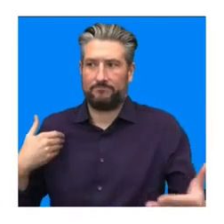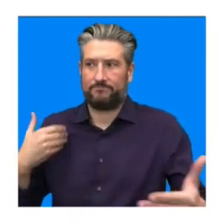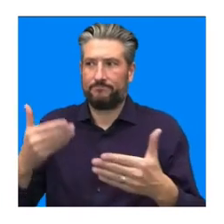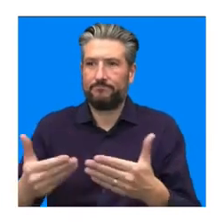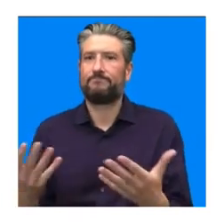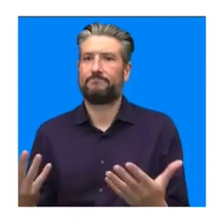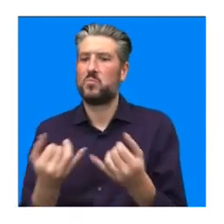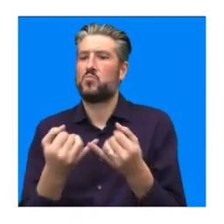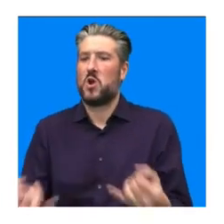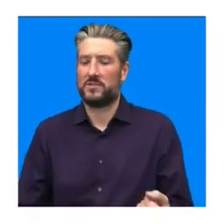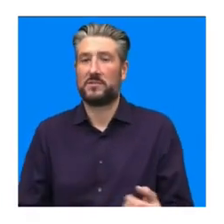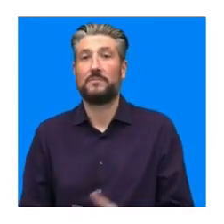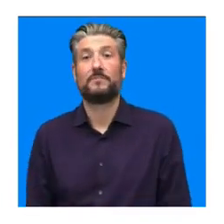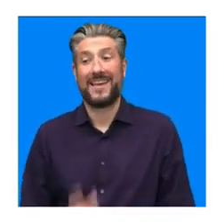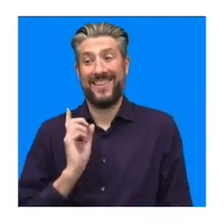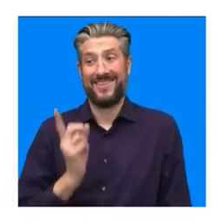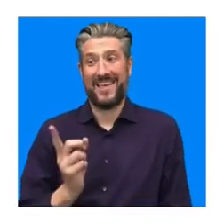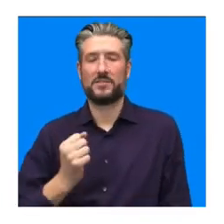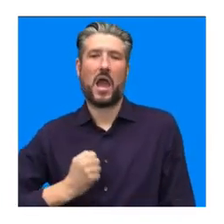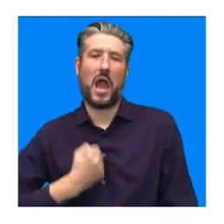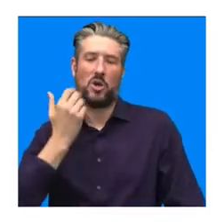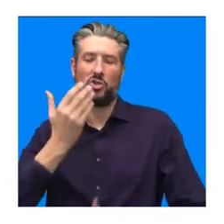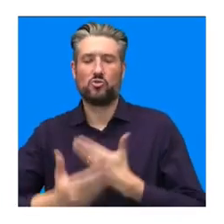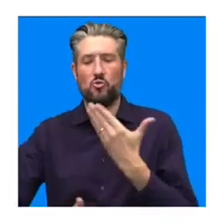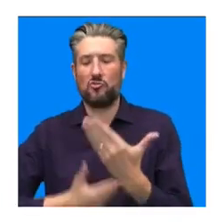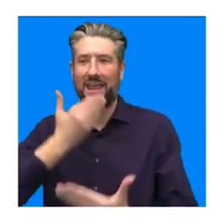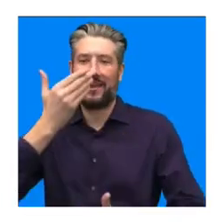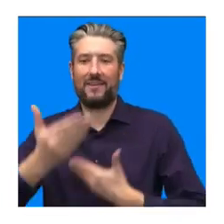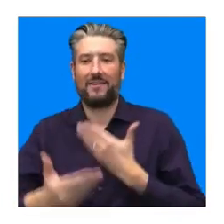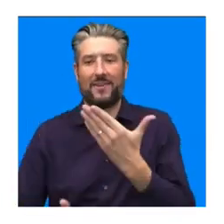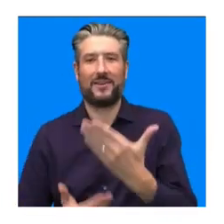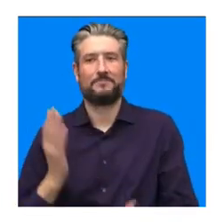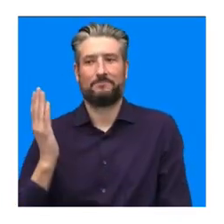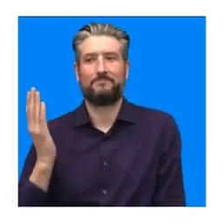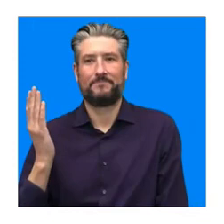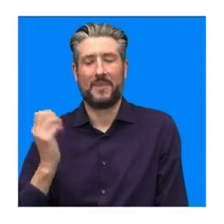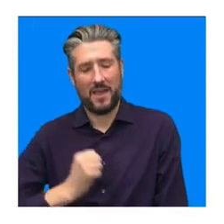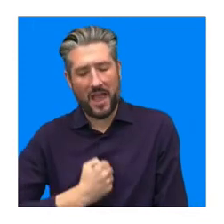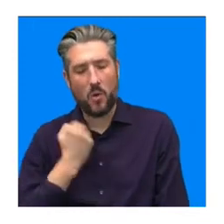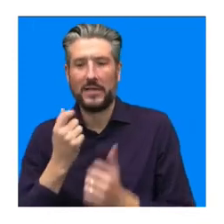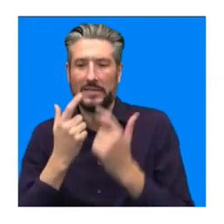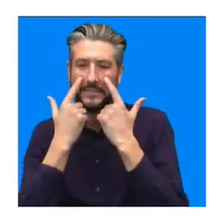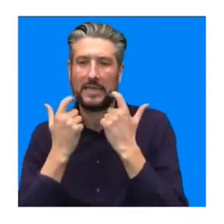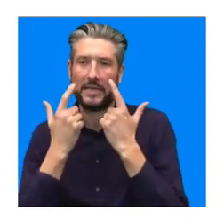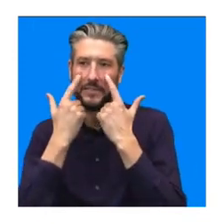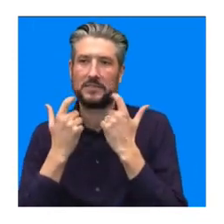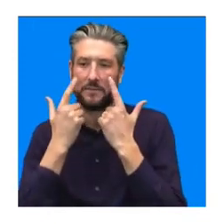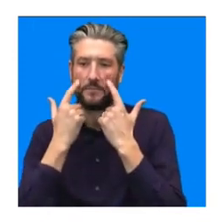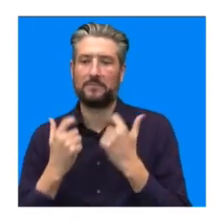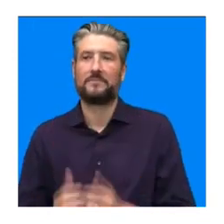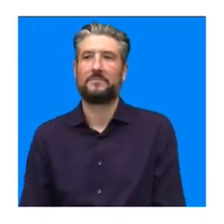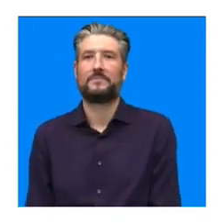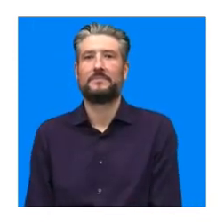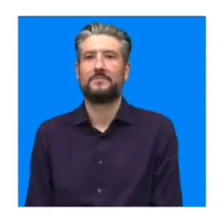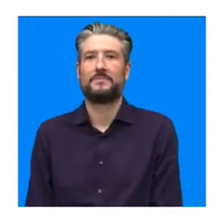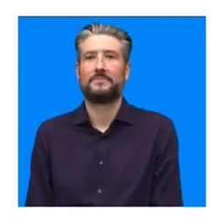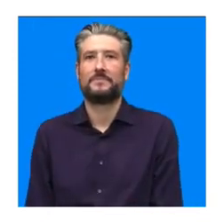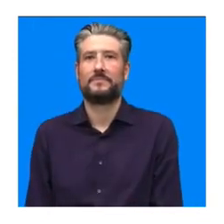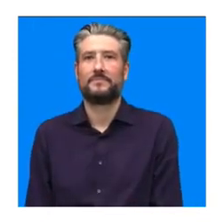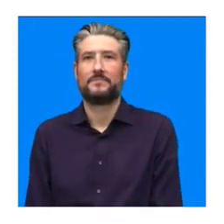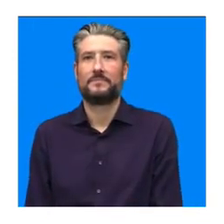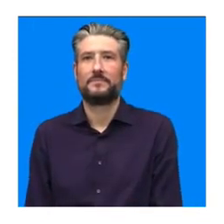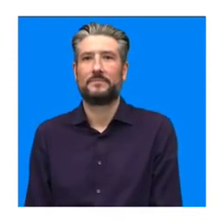is our story. Don't matter if you're the richest person in the world. Our tears. From a sombre Paul Merson to a sports studio